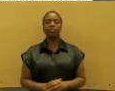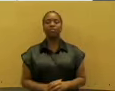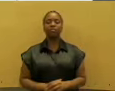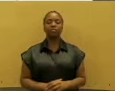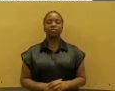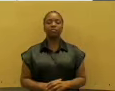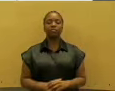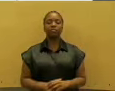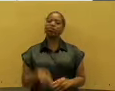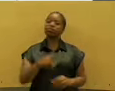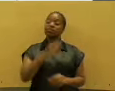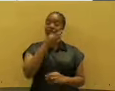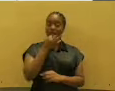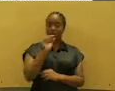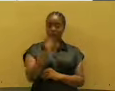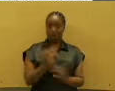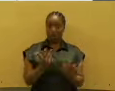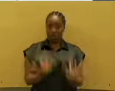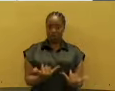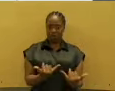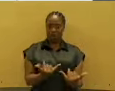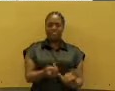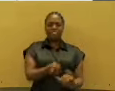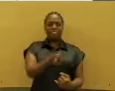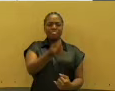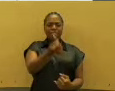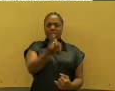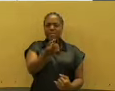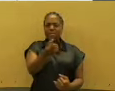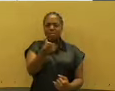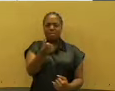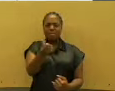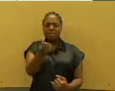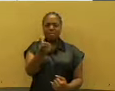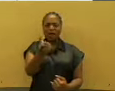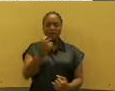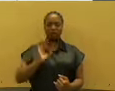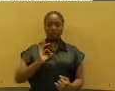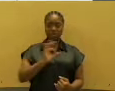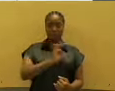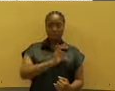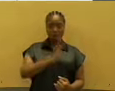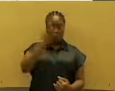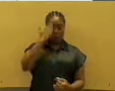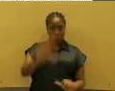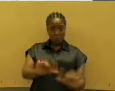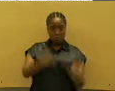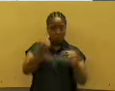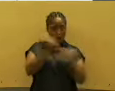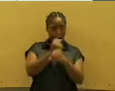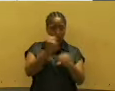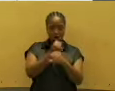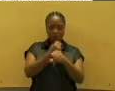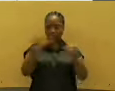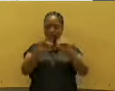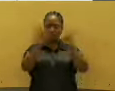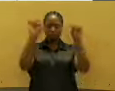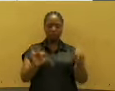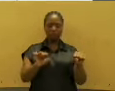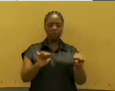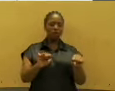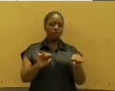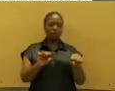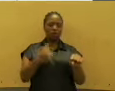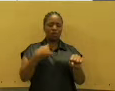basically saying is, at the moment, there is very few competent staff and very inefficient referral systems that make it very